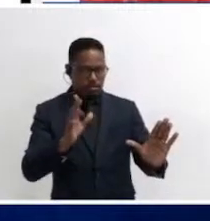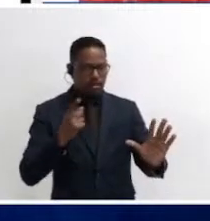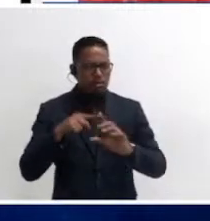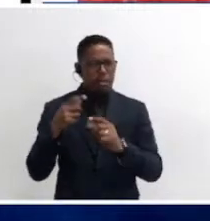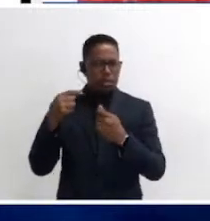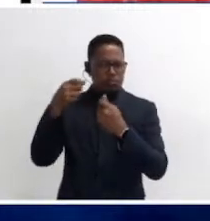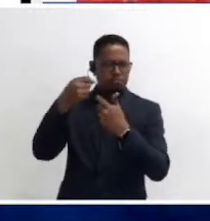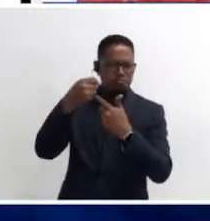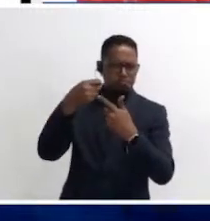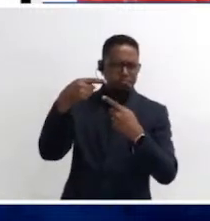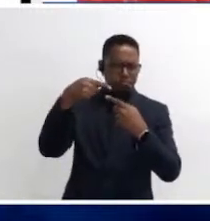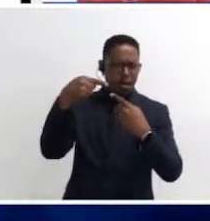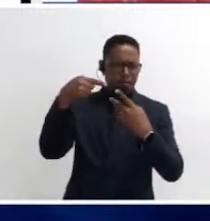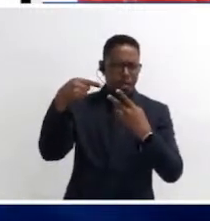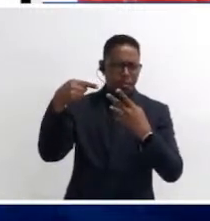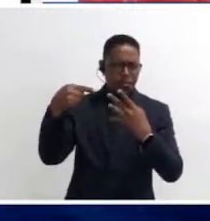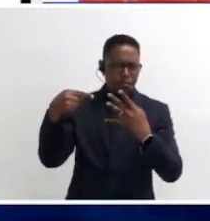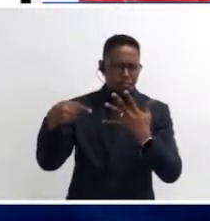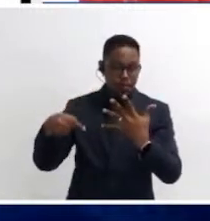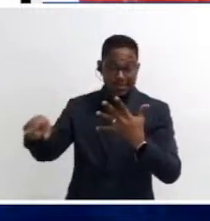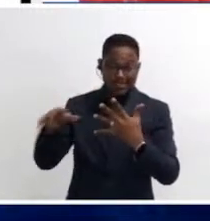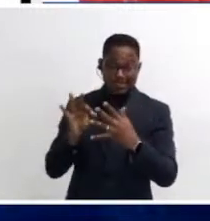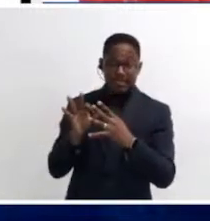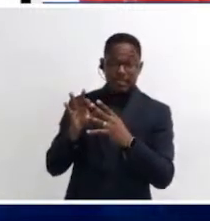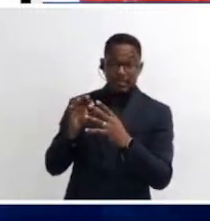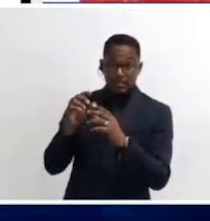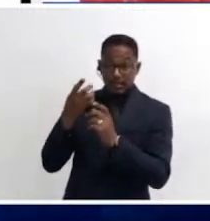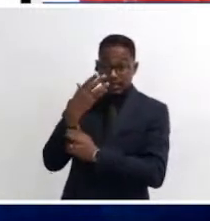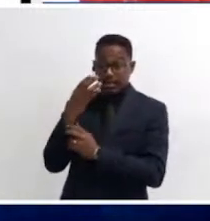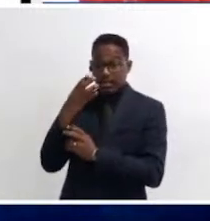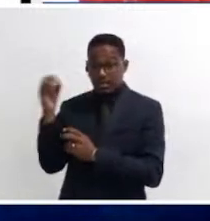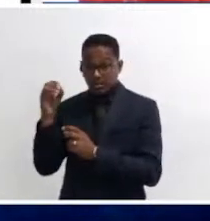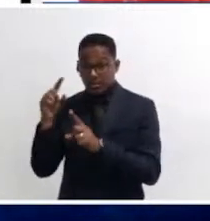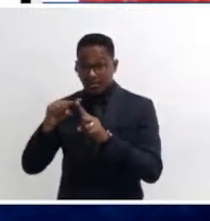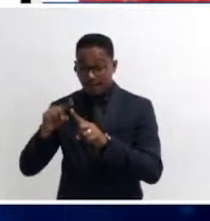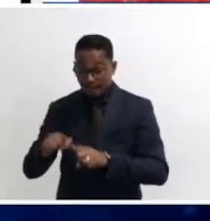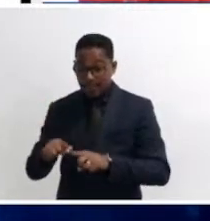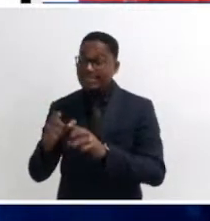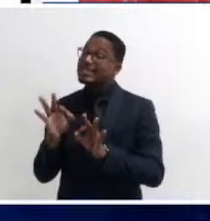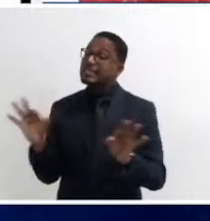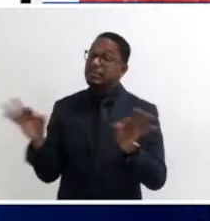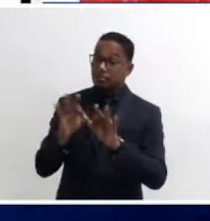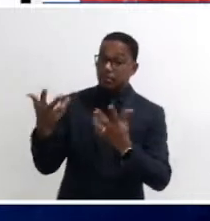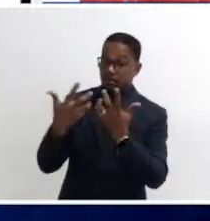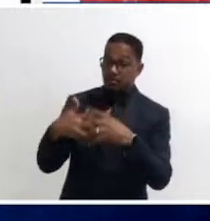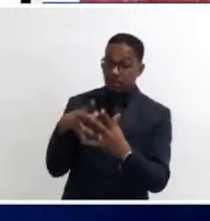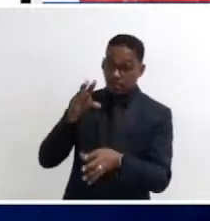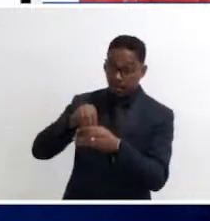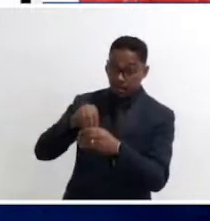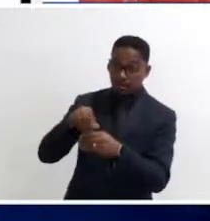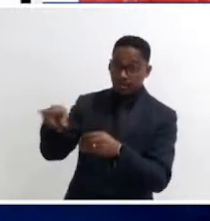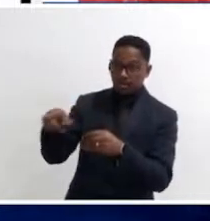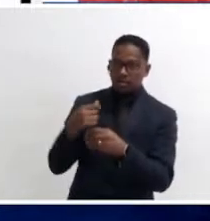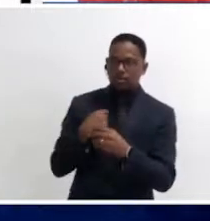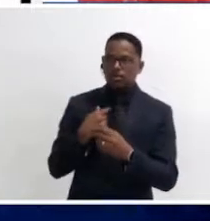many abbreviations, so I wanted to put together a table that you could refer to later if you have some interest in this